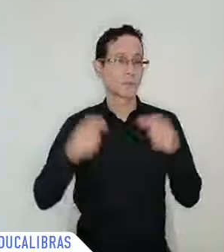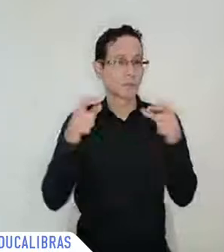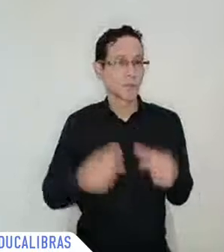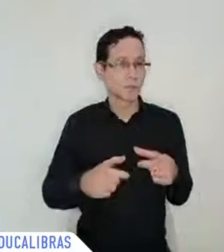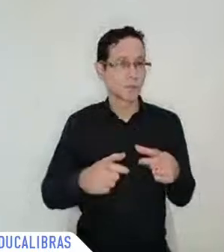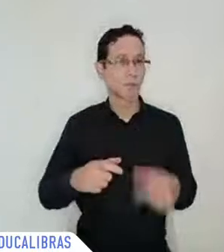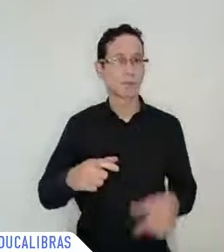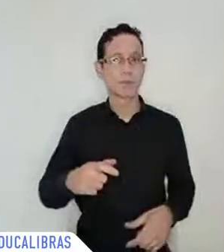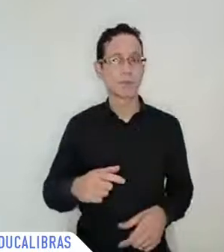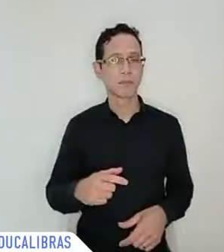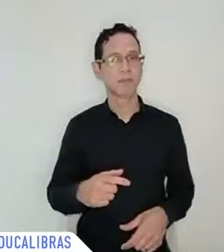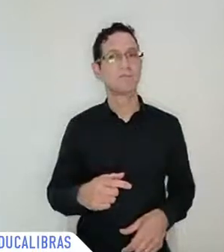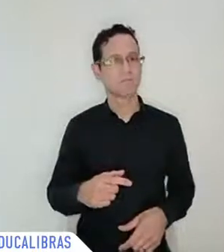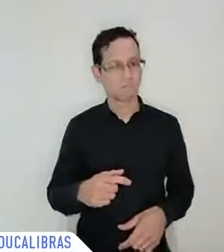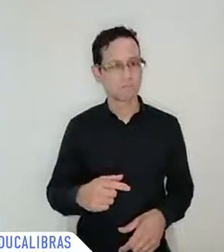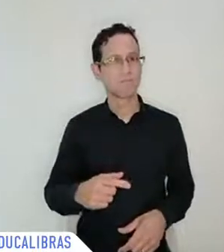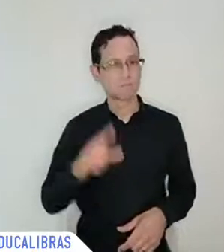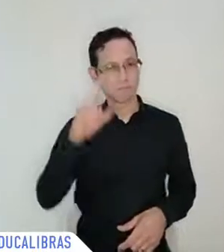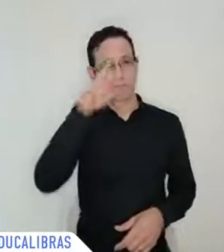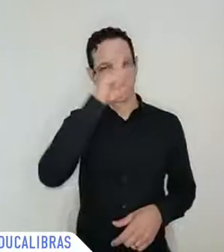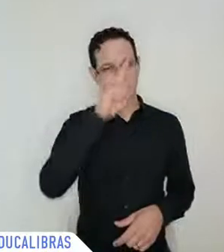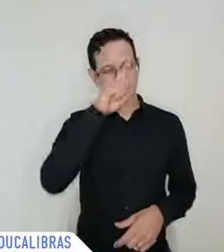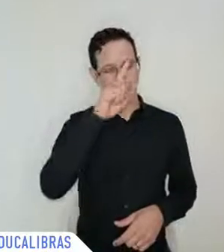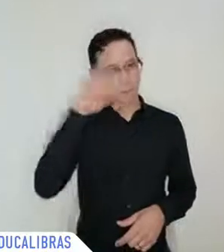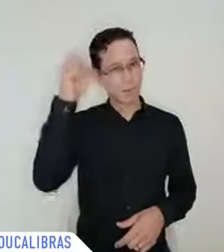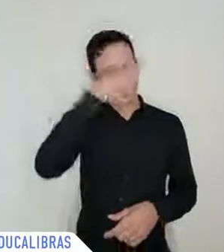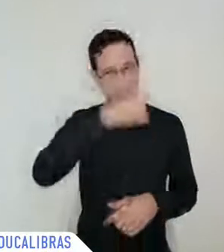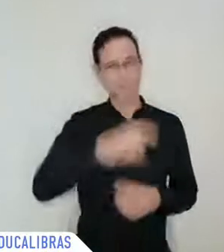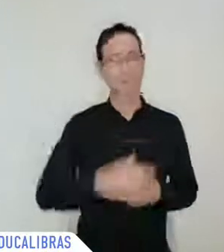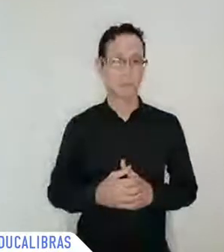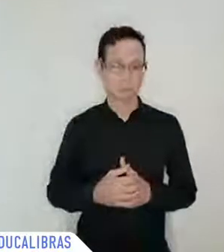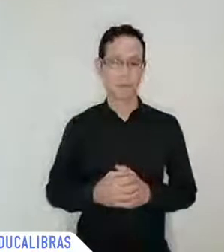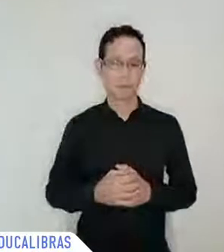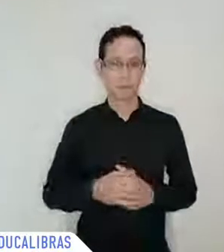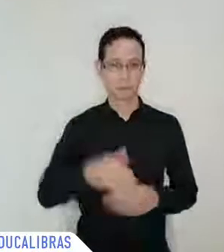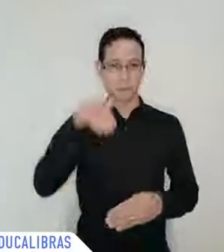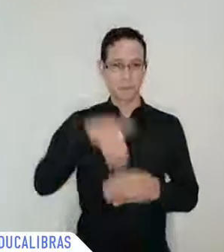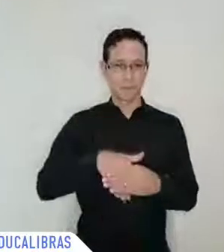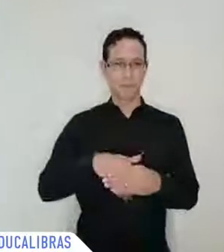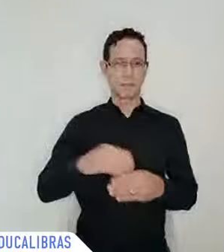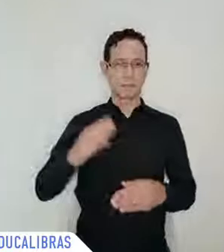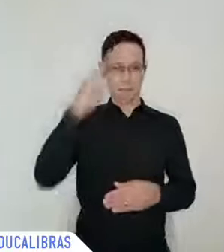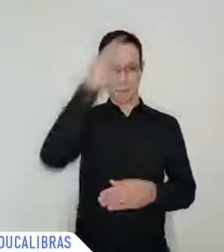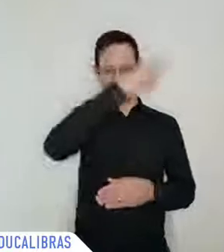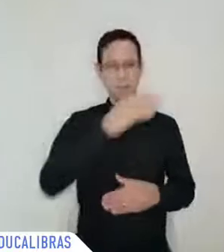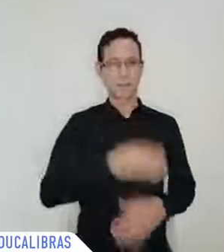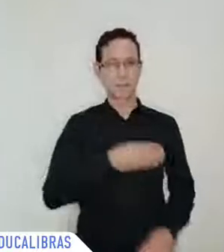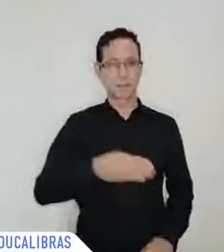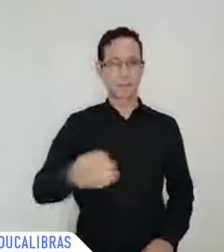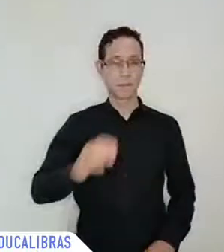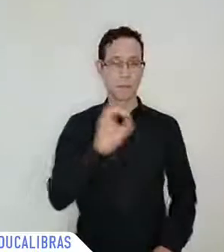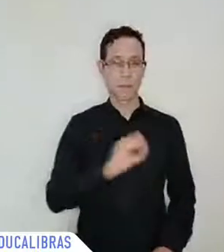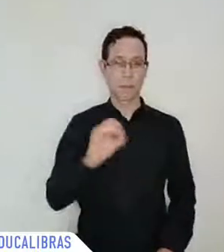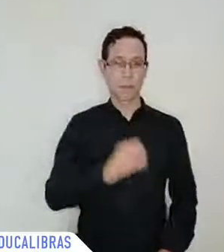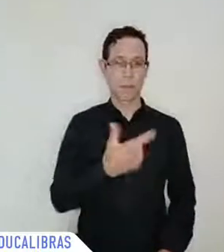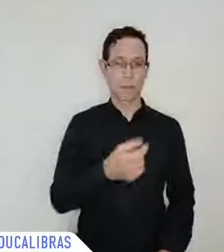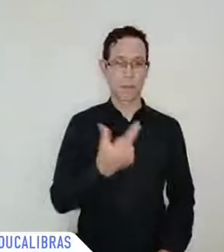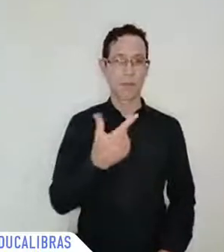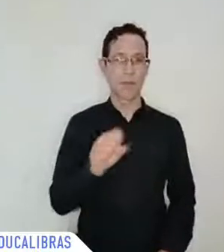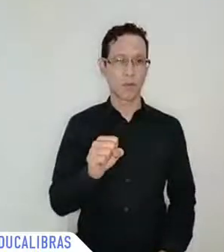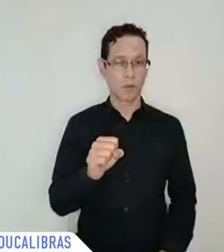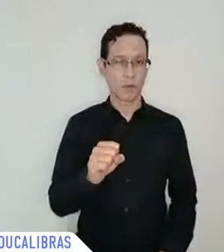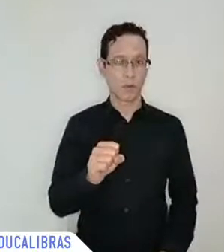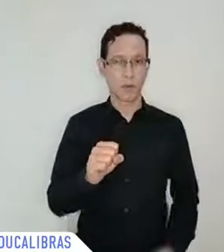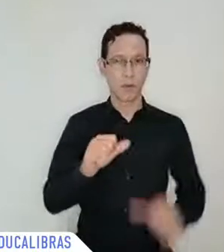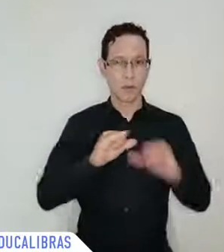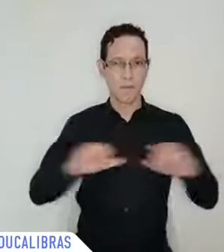Obviously, Brazilian press works in a toxic environment. The election